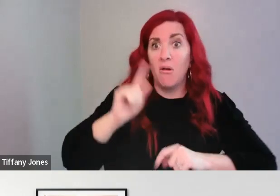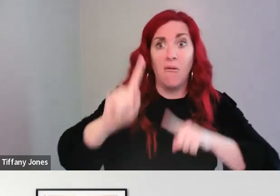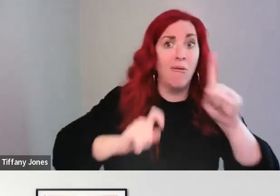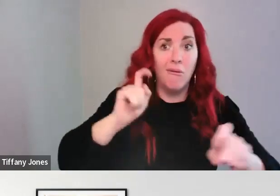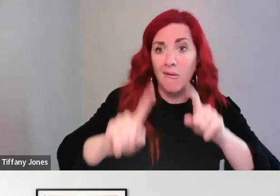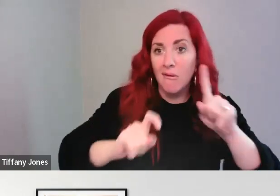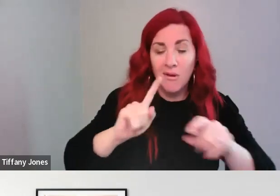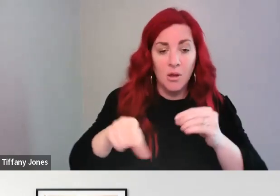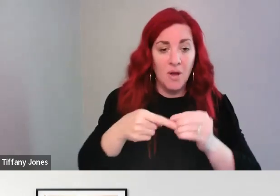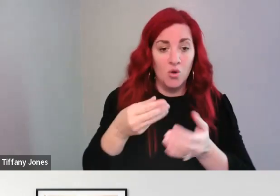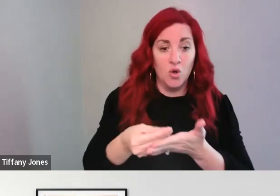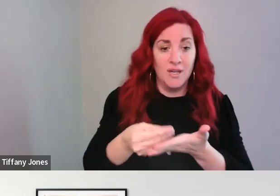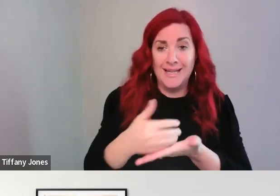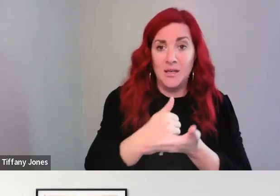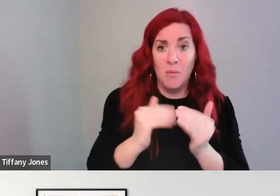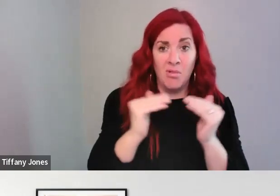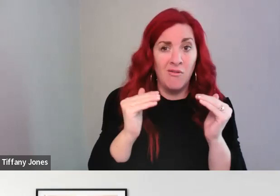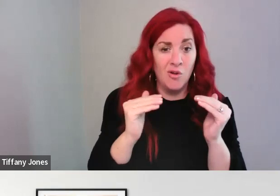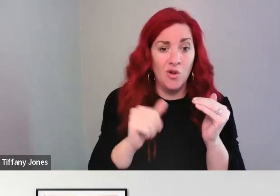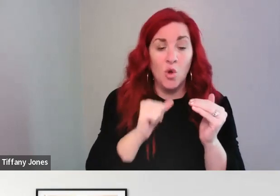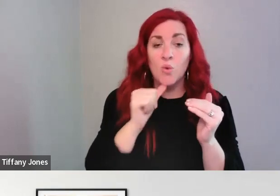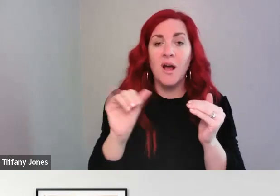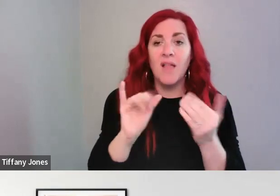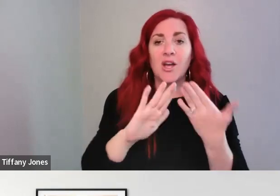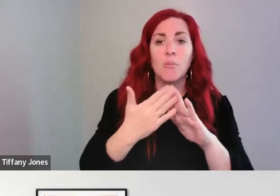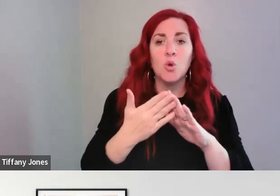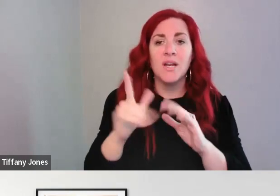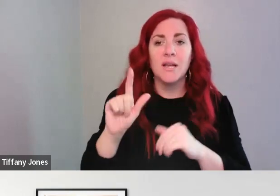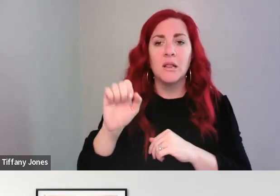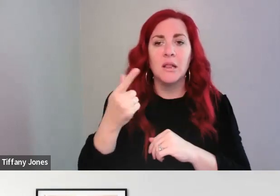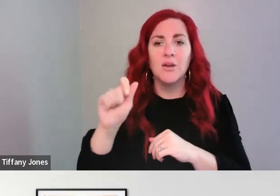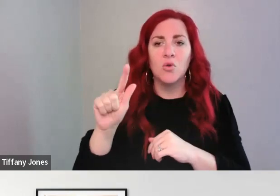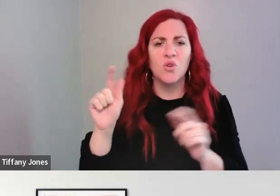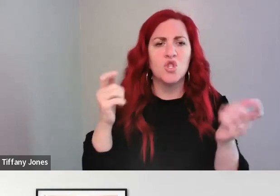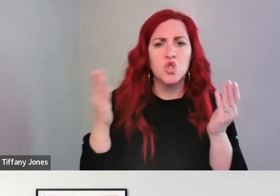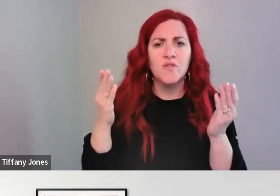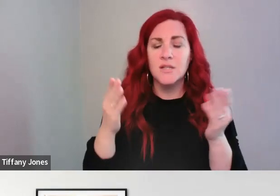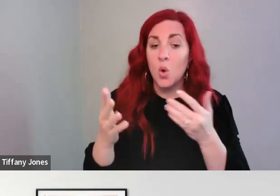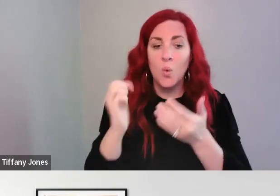level. So we're not like community legal services in that way. We help anybody regardless of income.